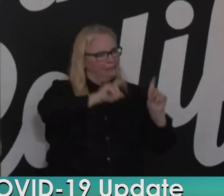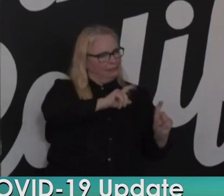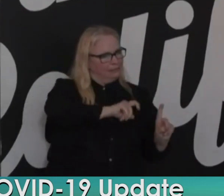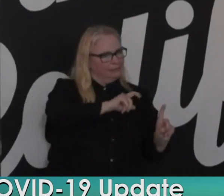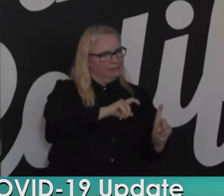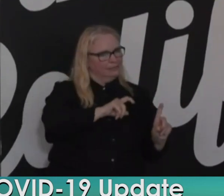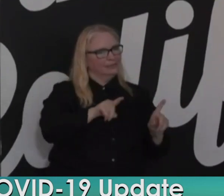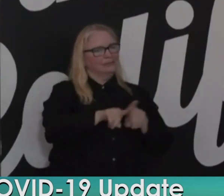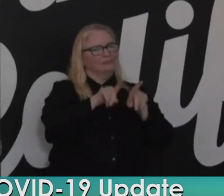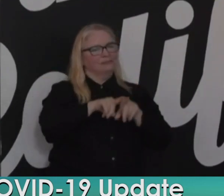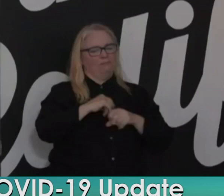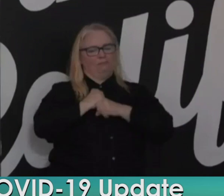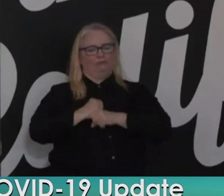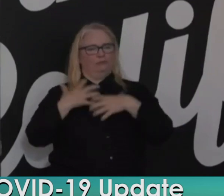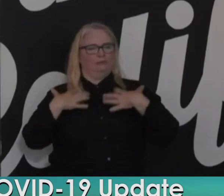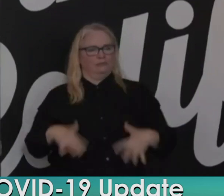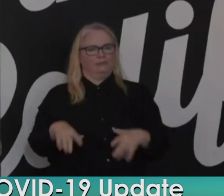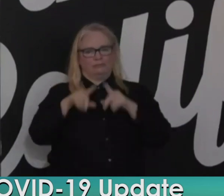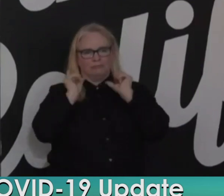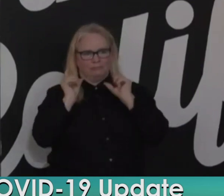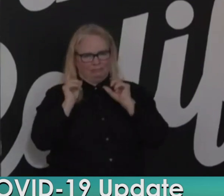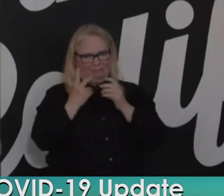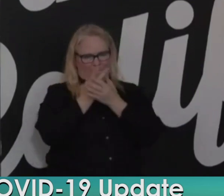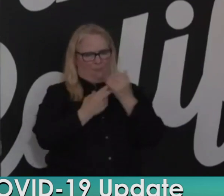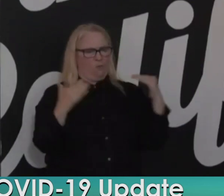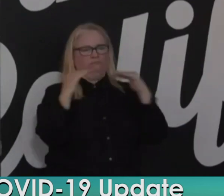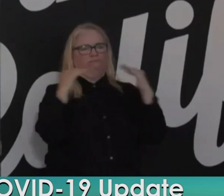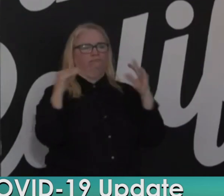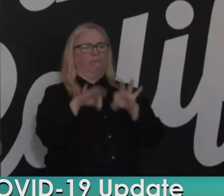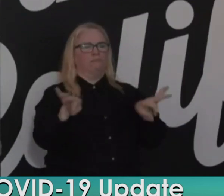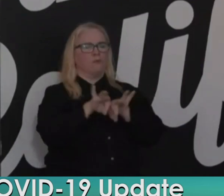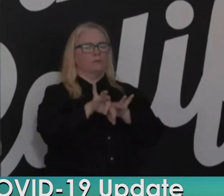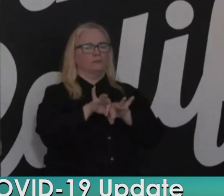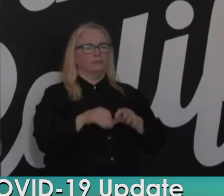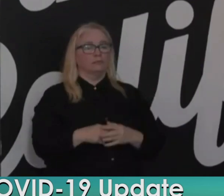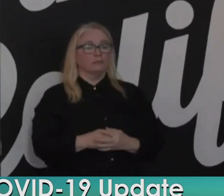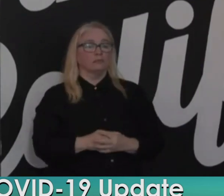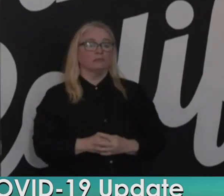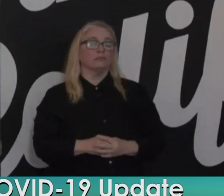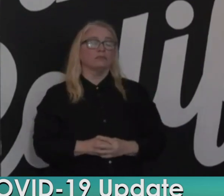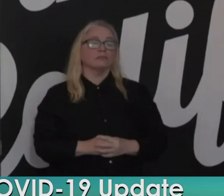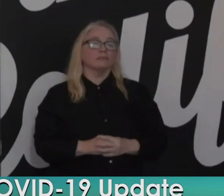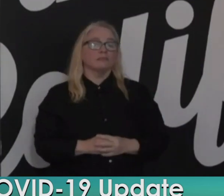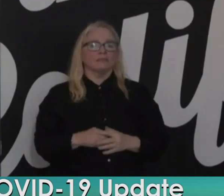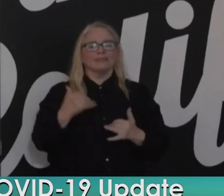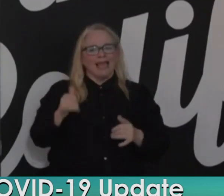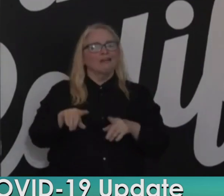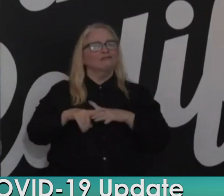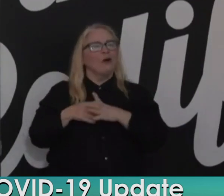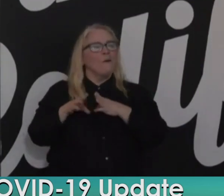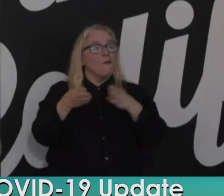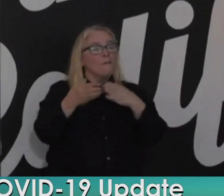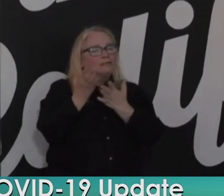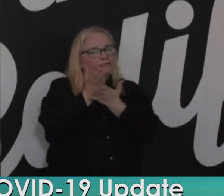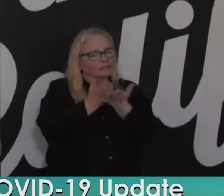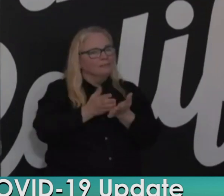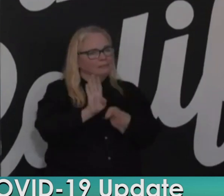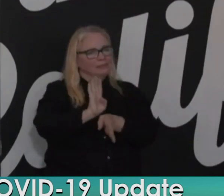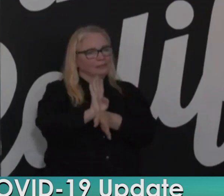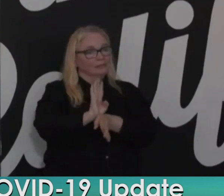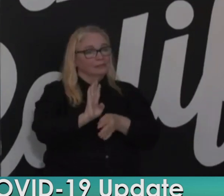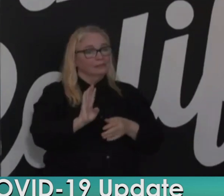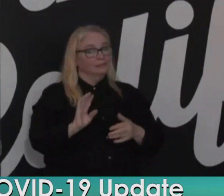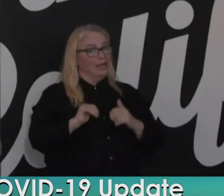to methodically, judiciously, and thoughtfully begin to reopen up our economy with adaptation,